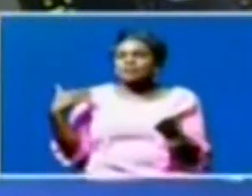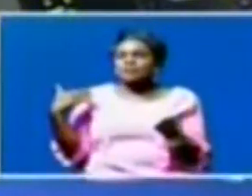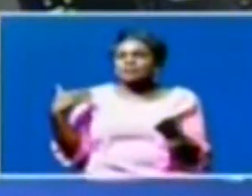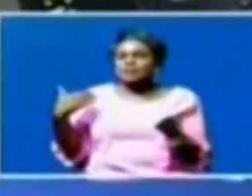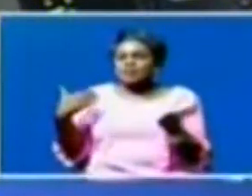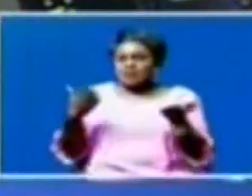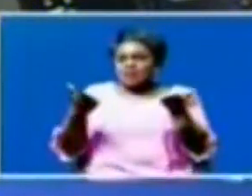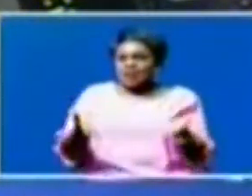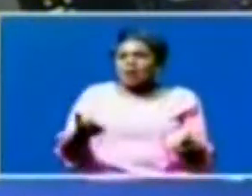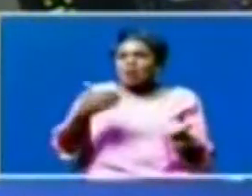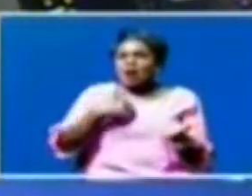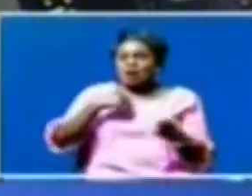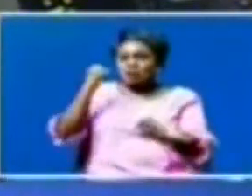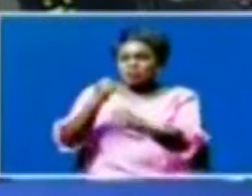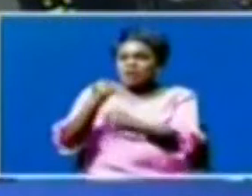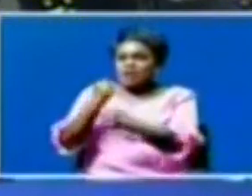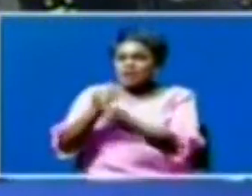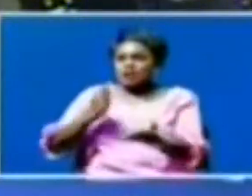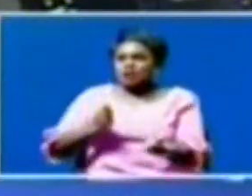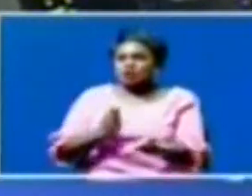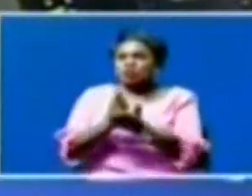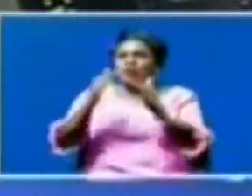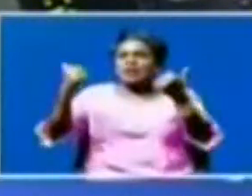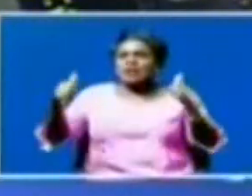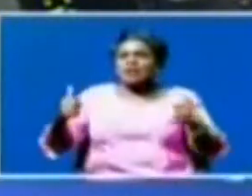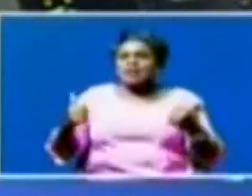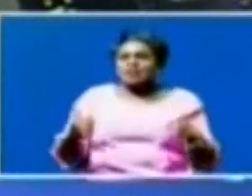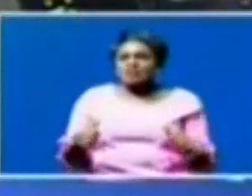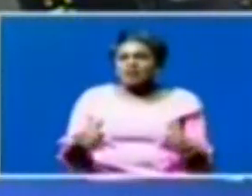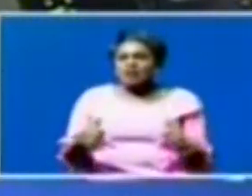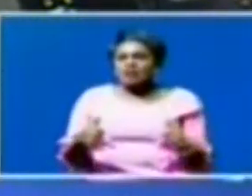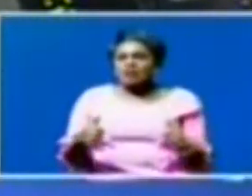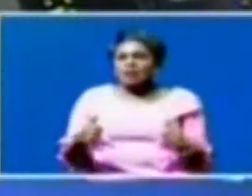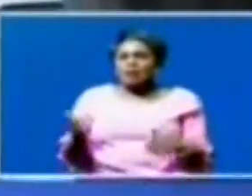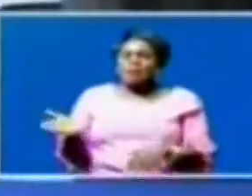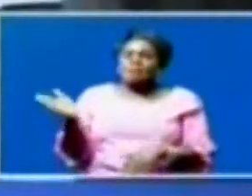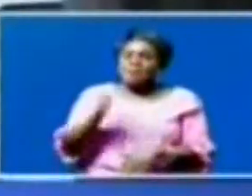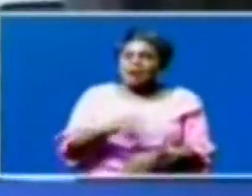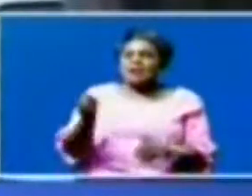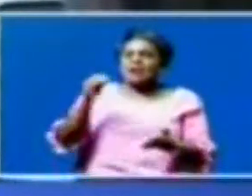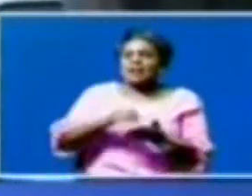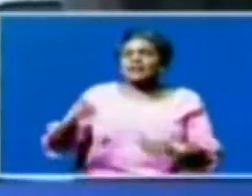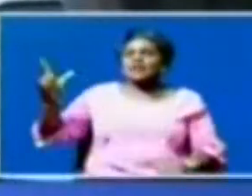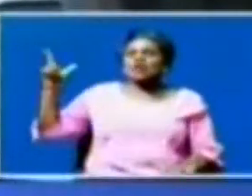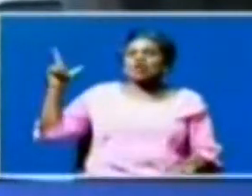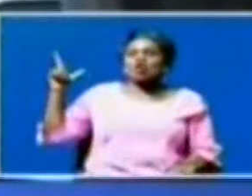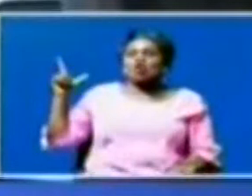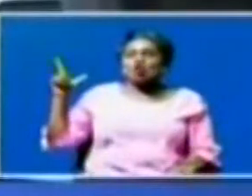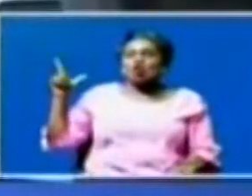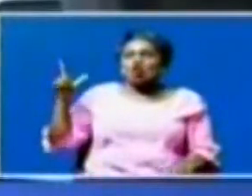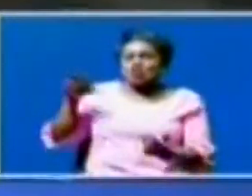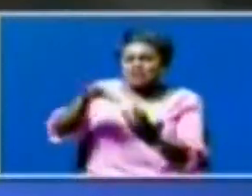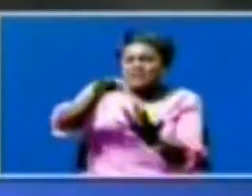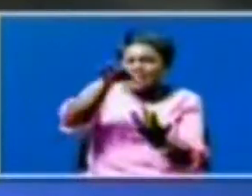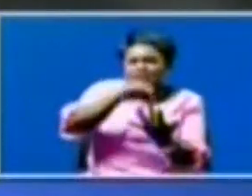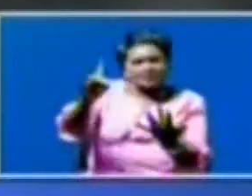this is what we have to make sure we shall never ever go back where we came from. The law is not exclusive to